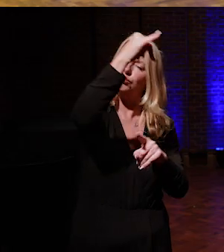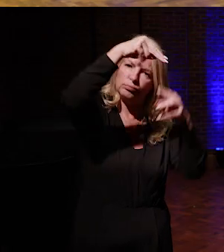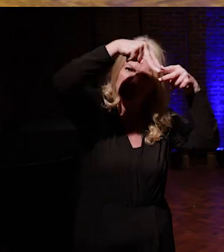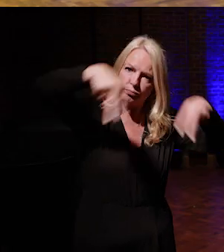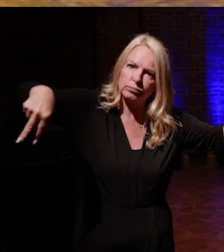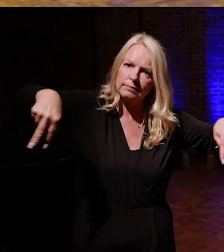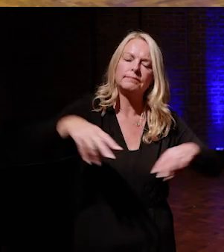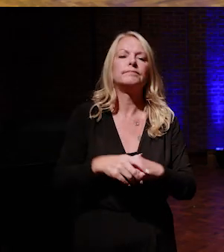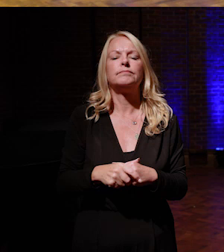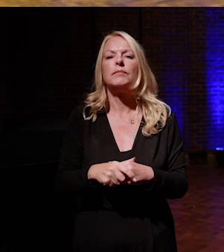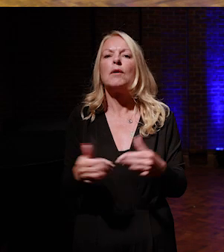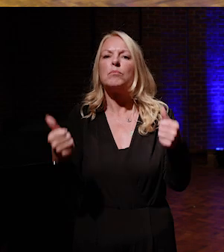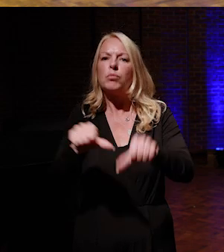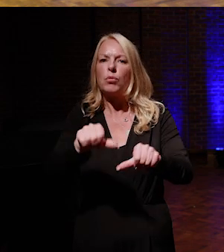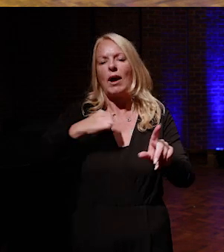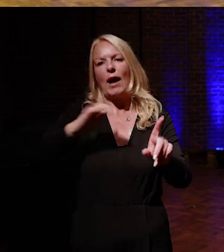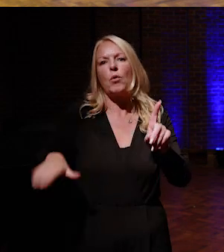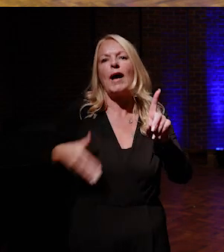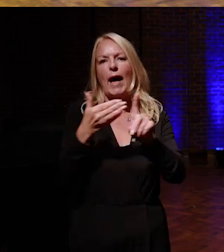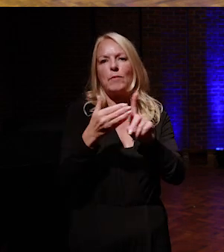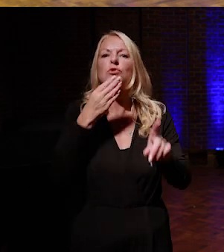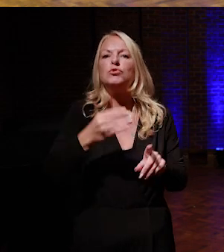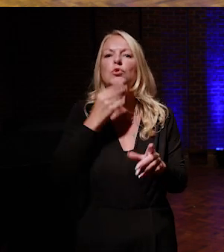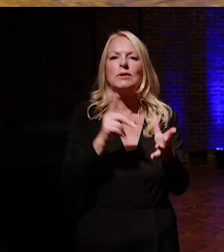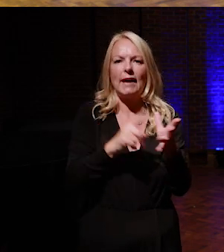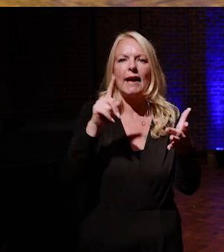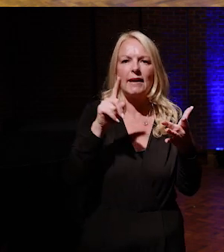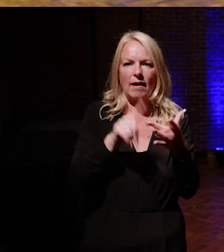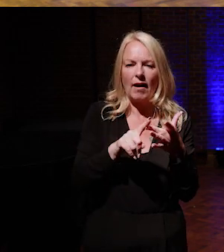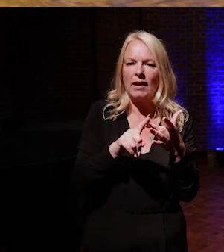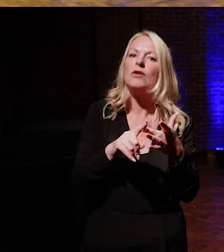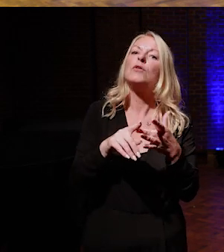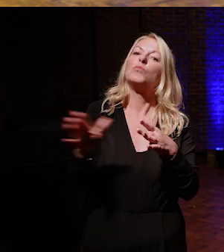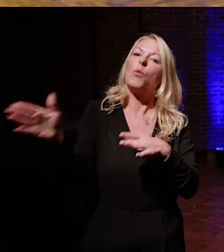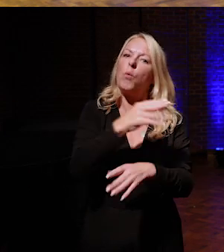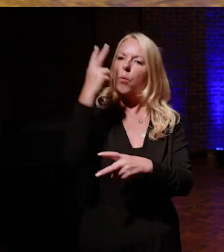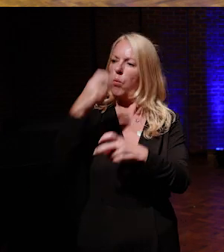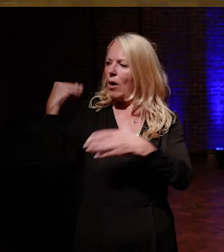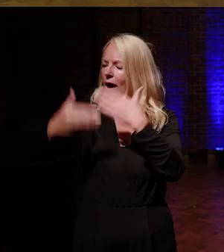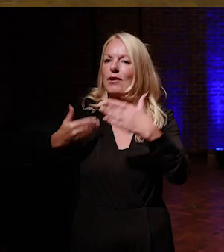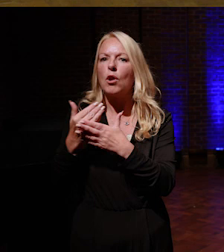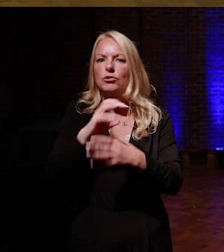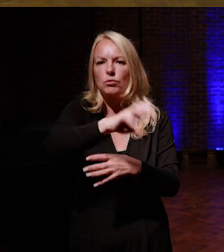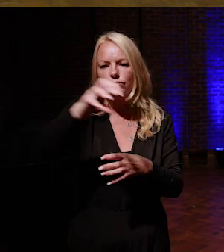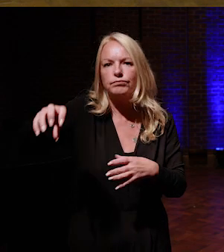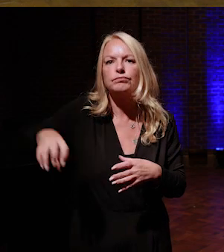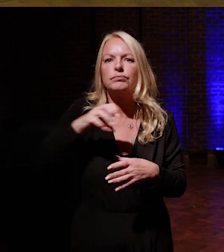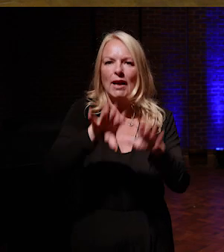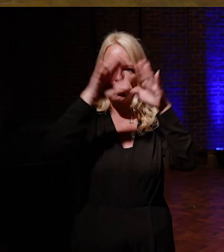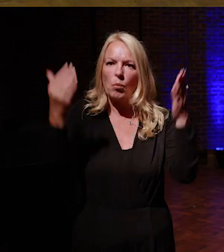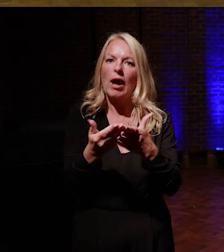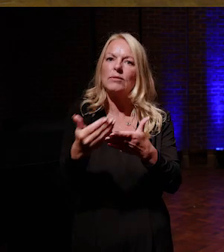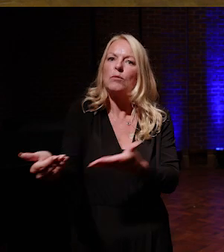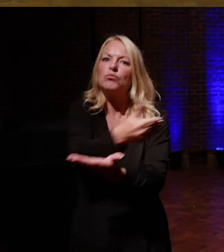ultimately, it is our goal to use AI to detect all archaeological sites in the world and protect